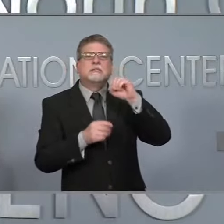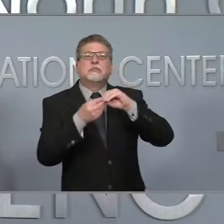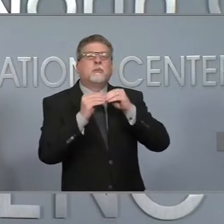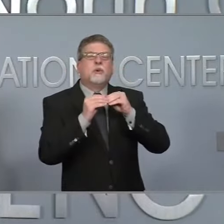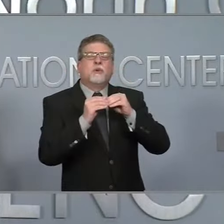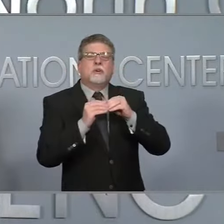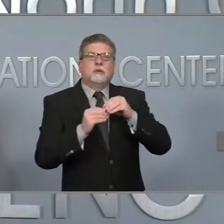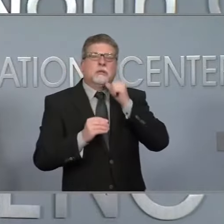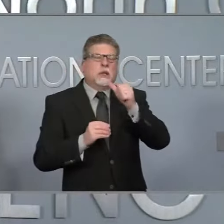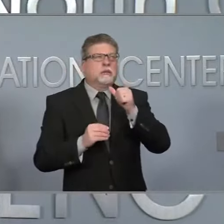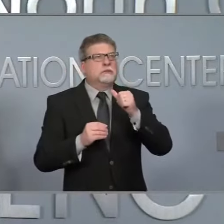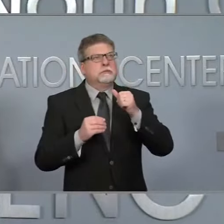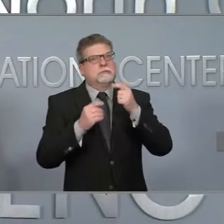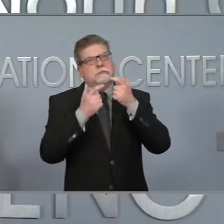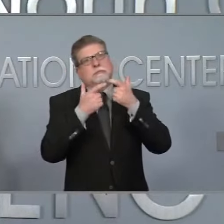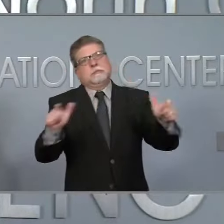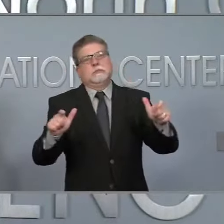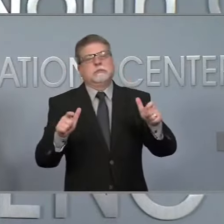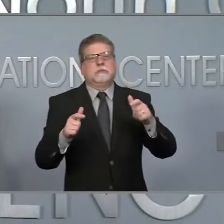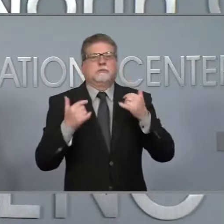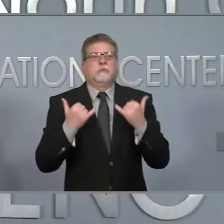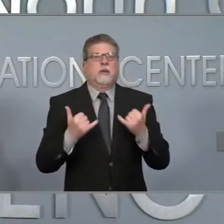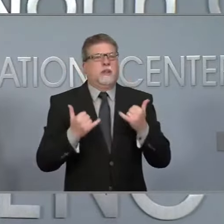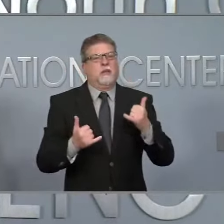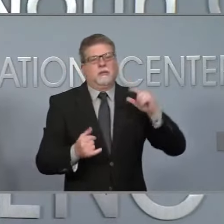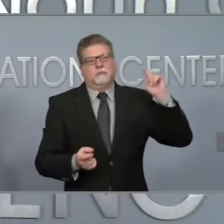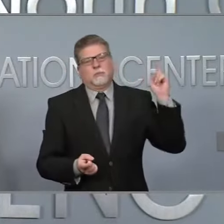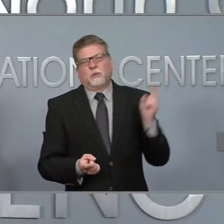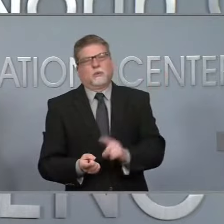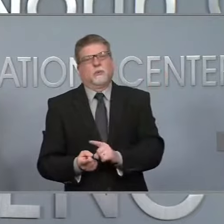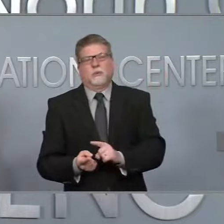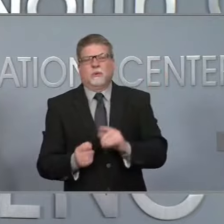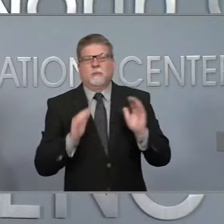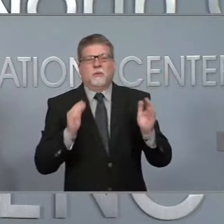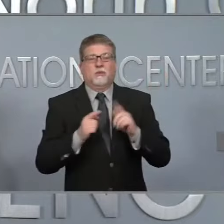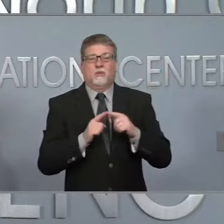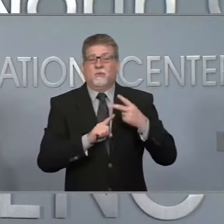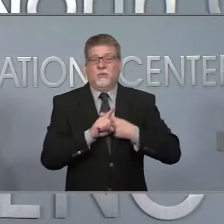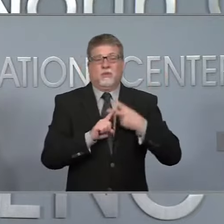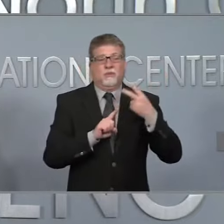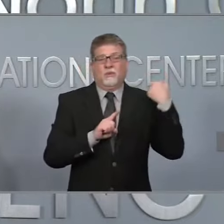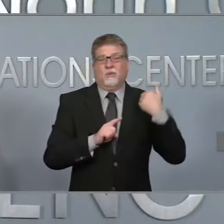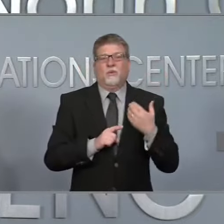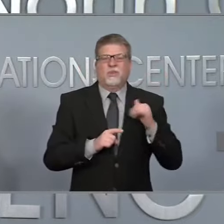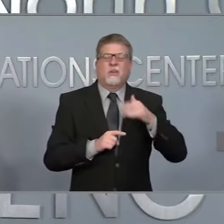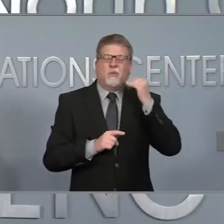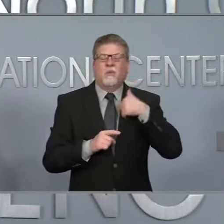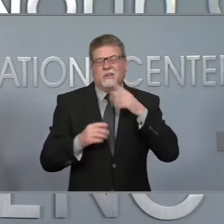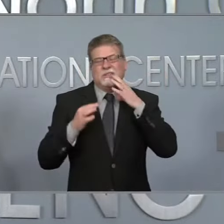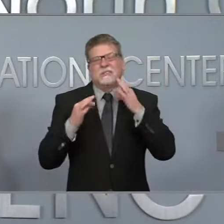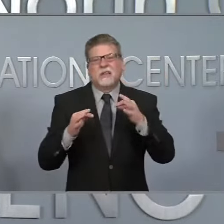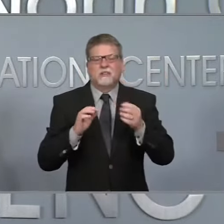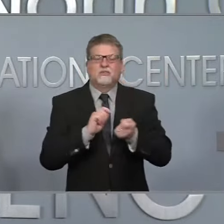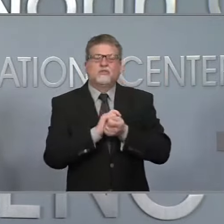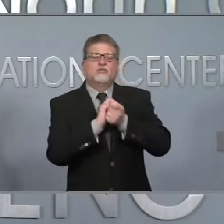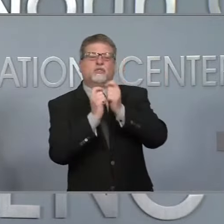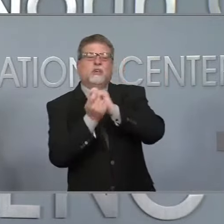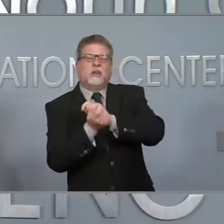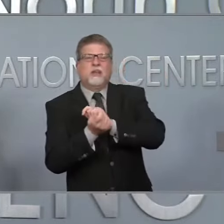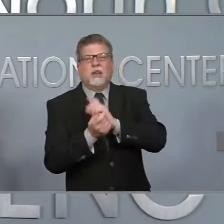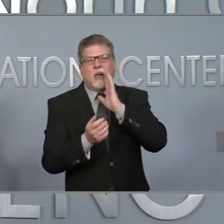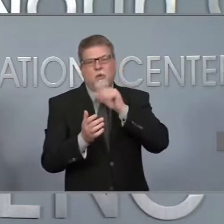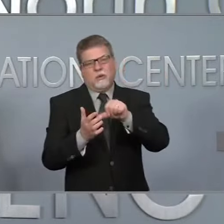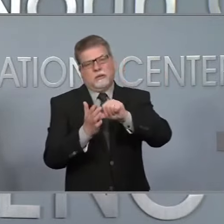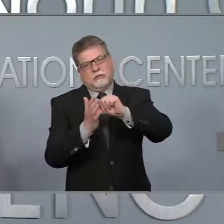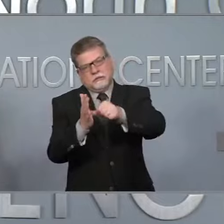doesn't strike as meaningful in this current moment of the virus as before, which is why we're moving in this other direction as we look at all